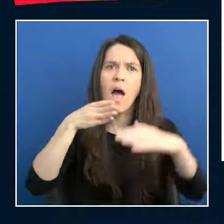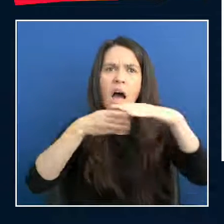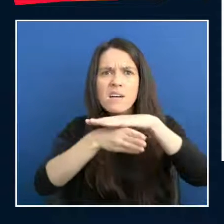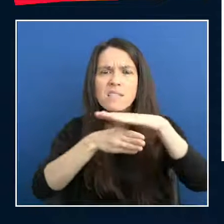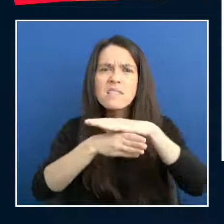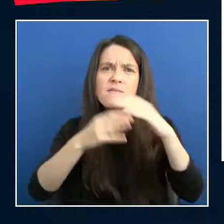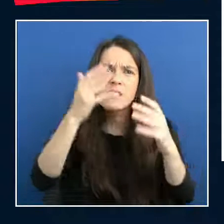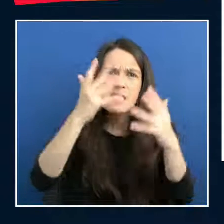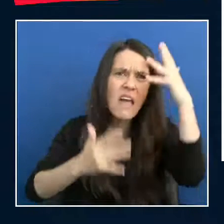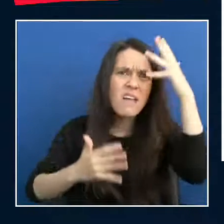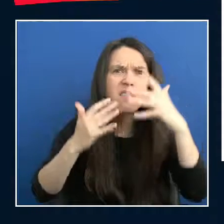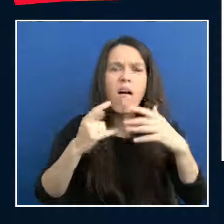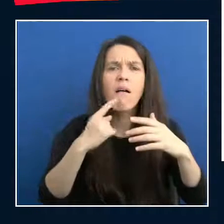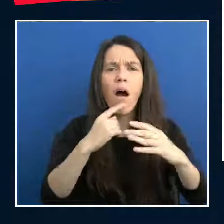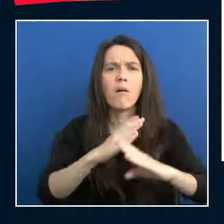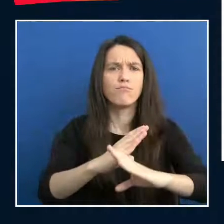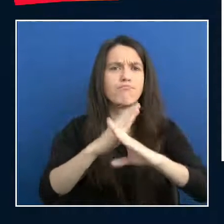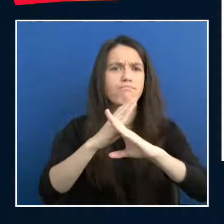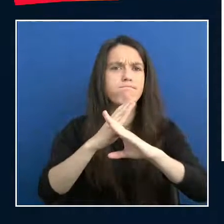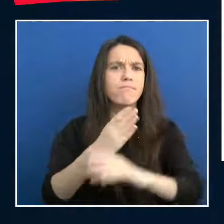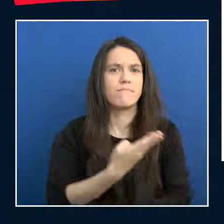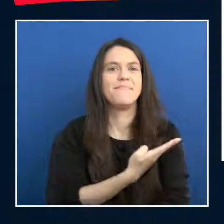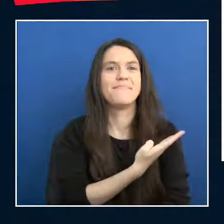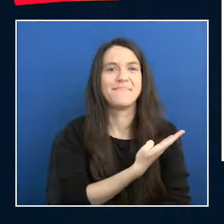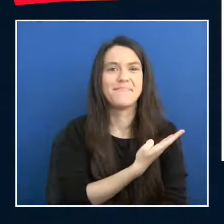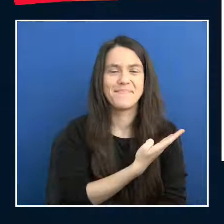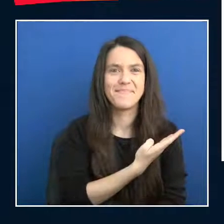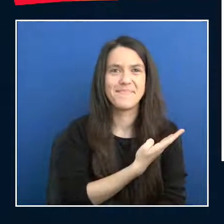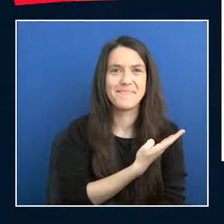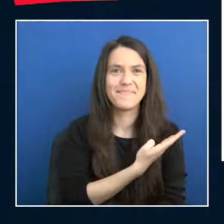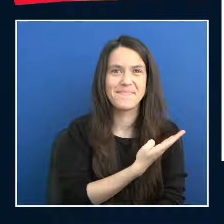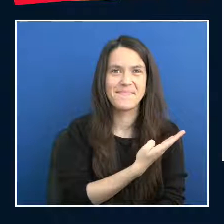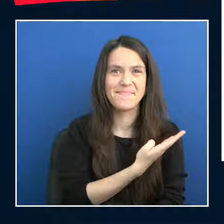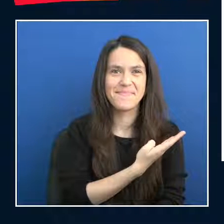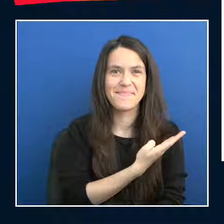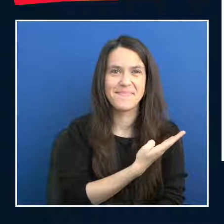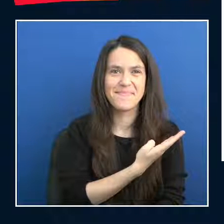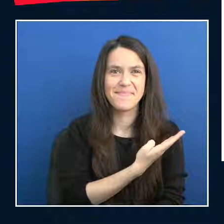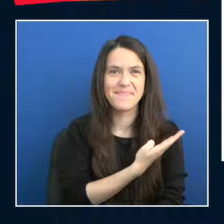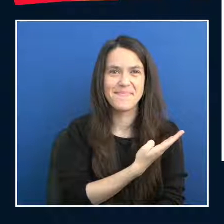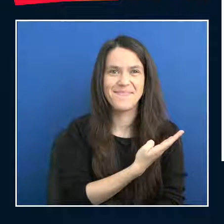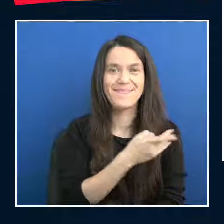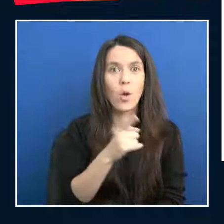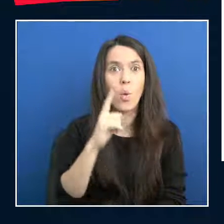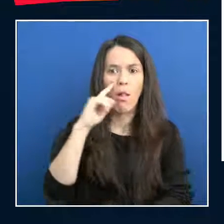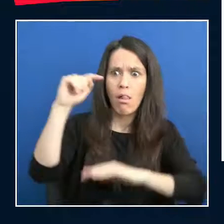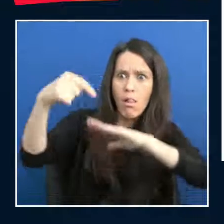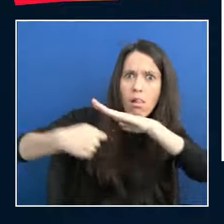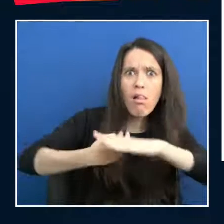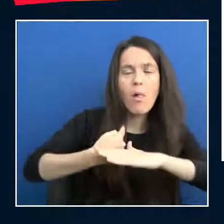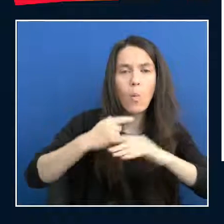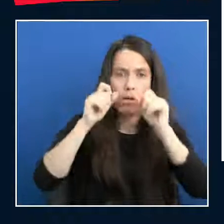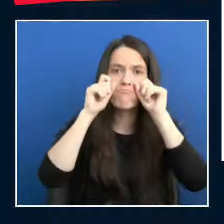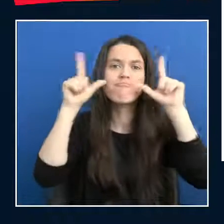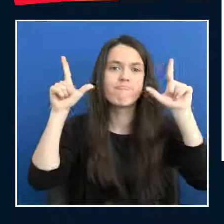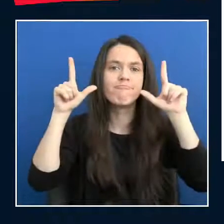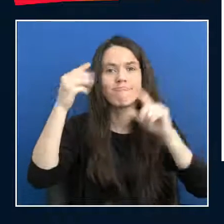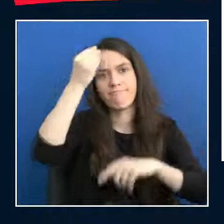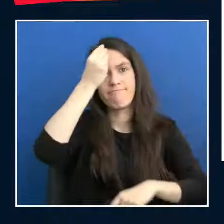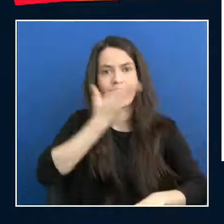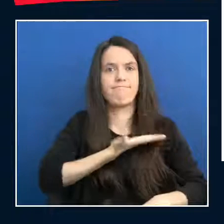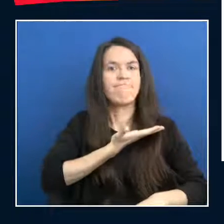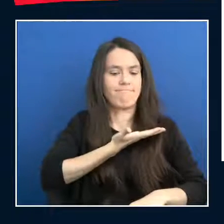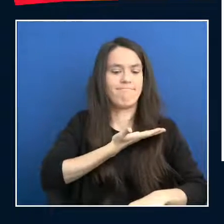also blocks mounting by default. So nothing can be mounted without you knowing about this, without it